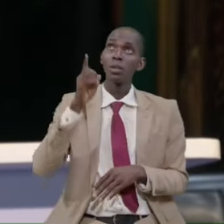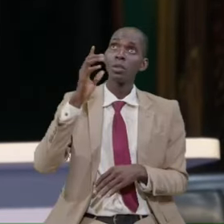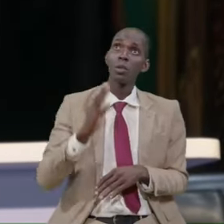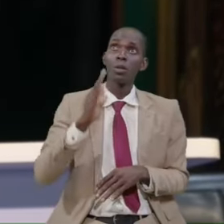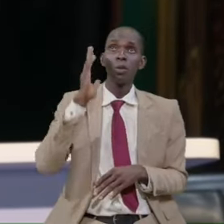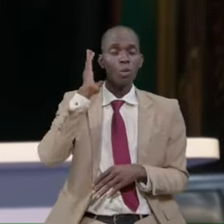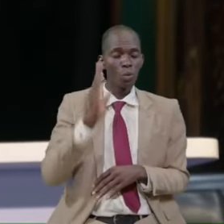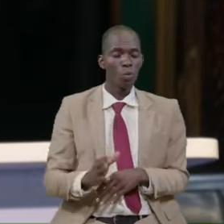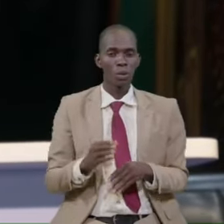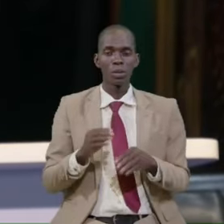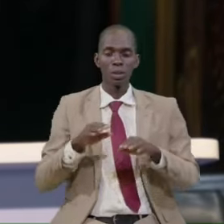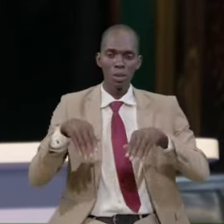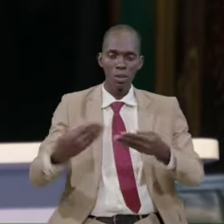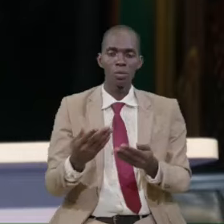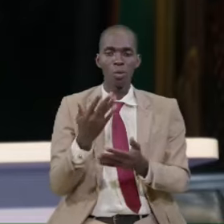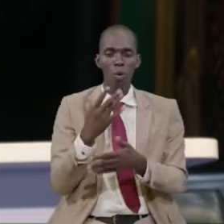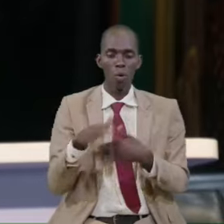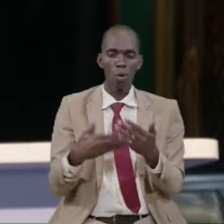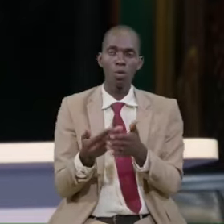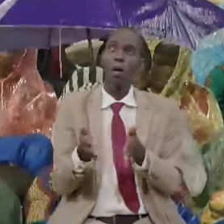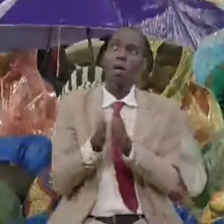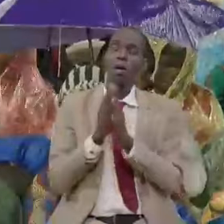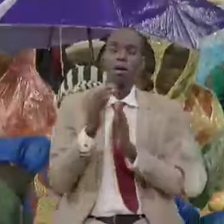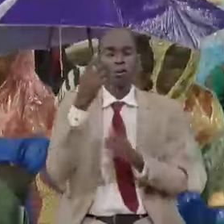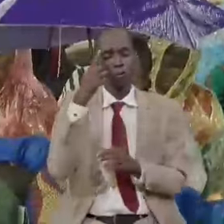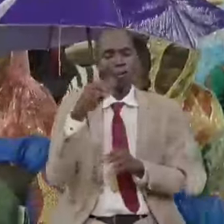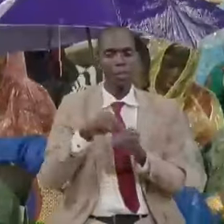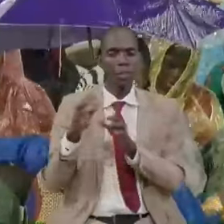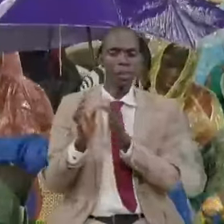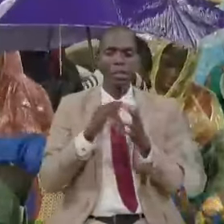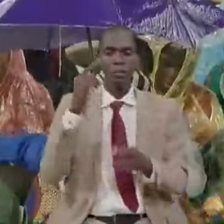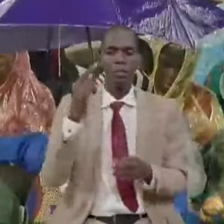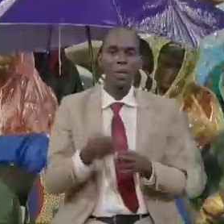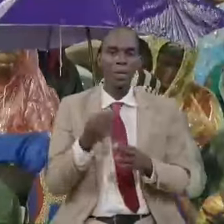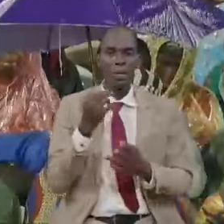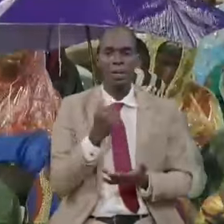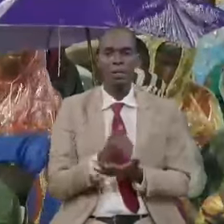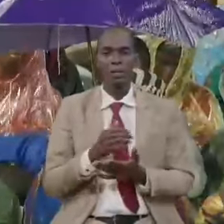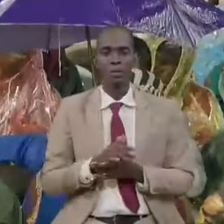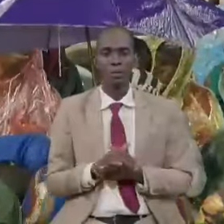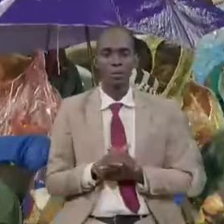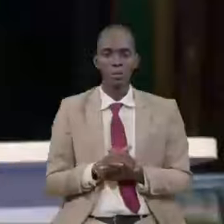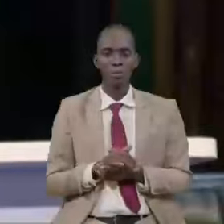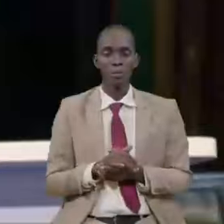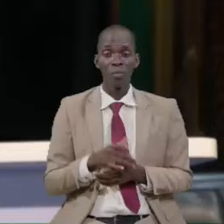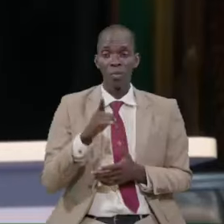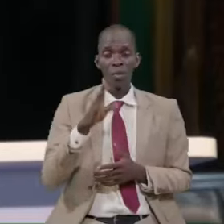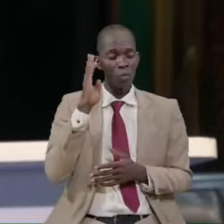petition. I thought I would hear somebody say amen. Yeah. You will not live here the